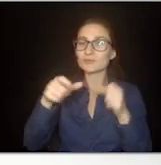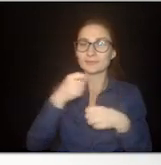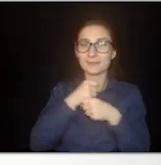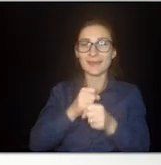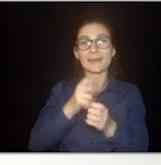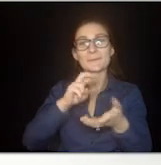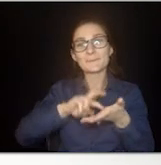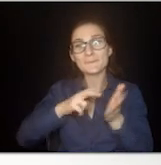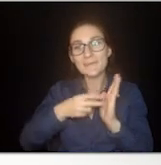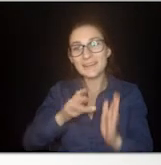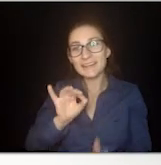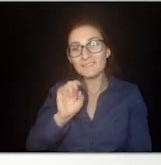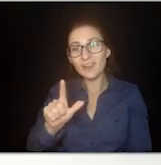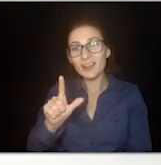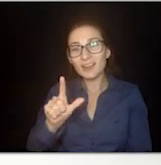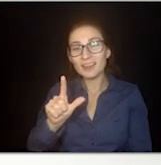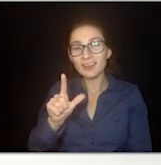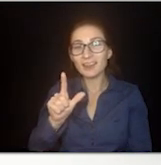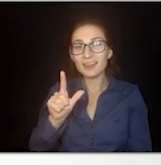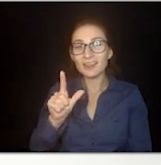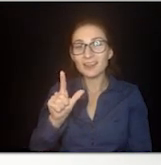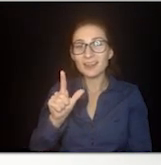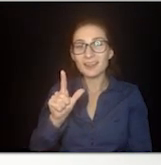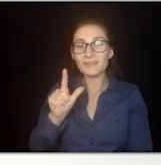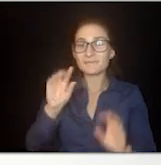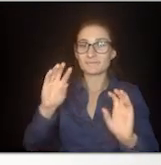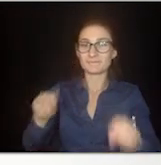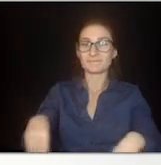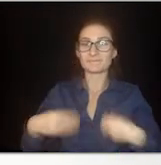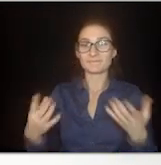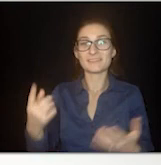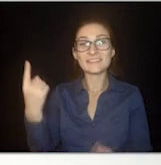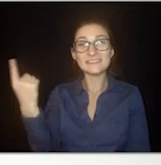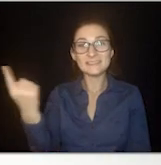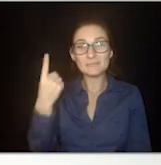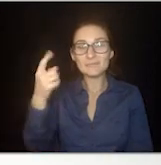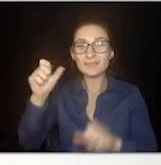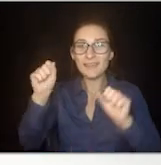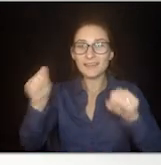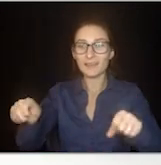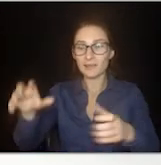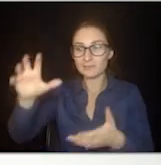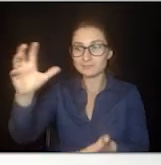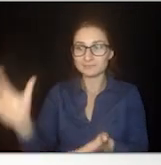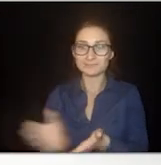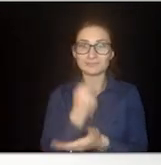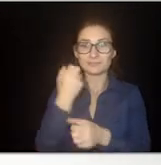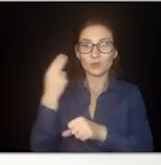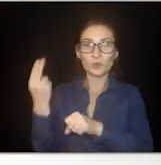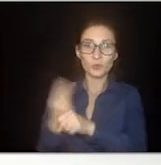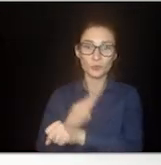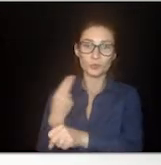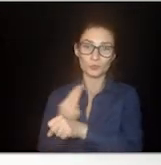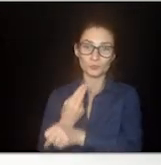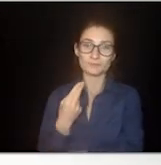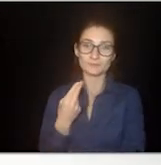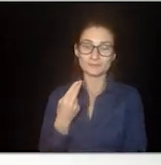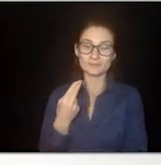Let's make them meaningful. Let's give tool them to activate something music on the they can